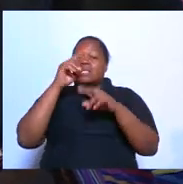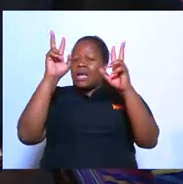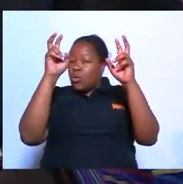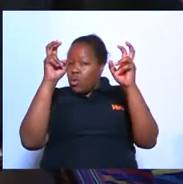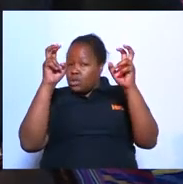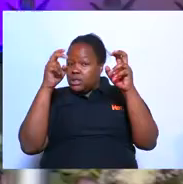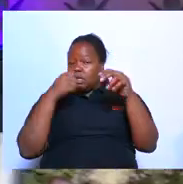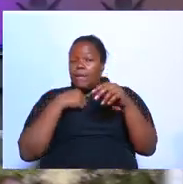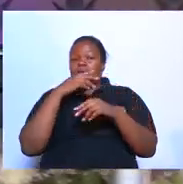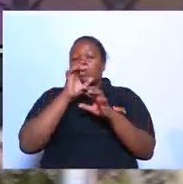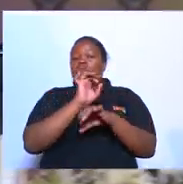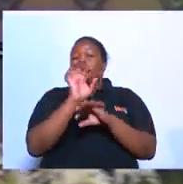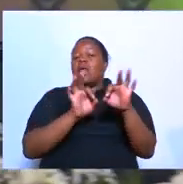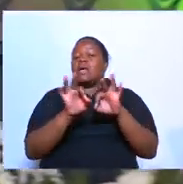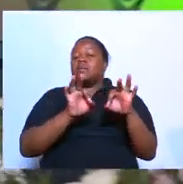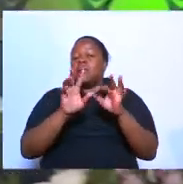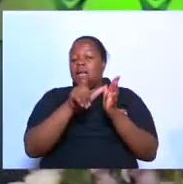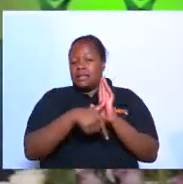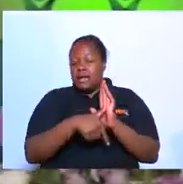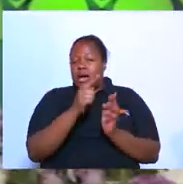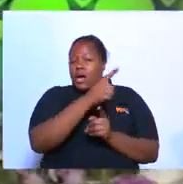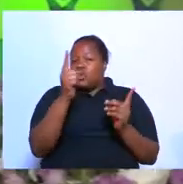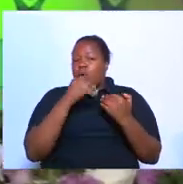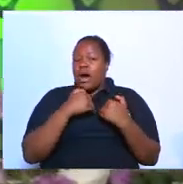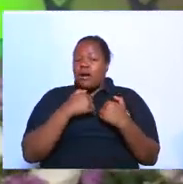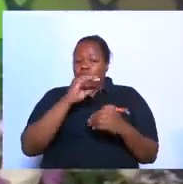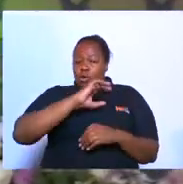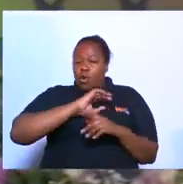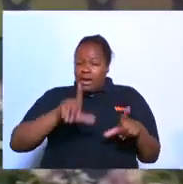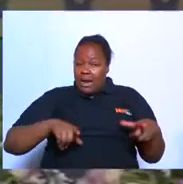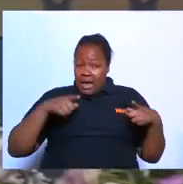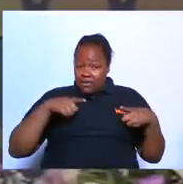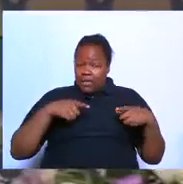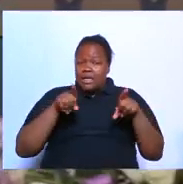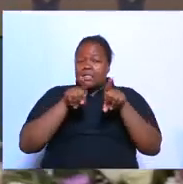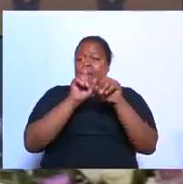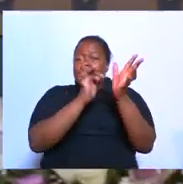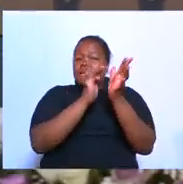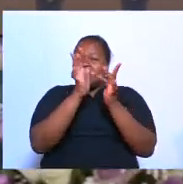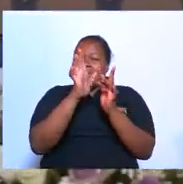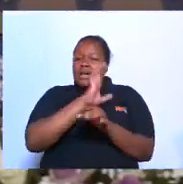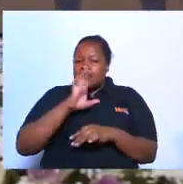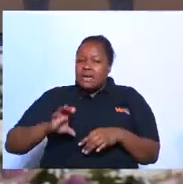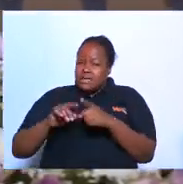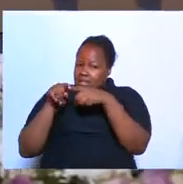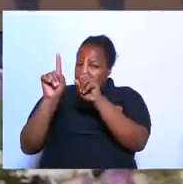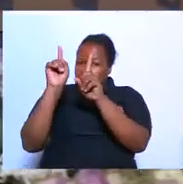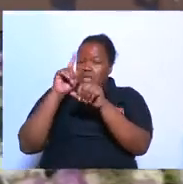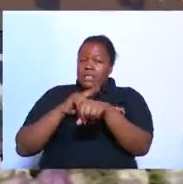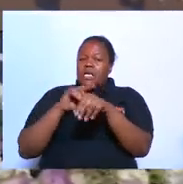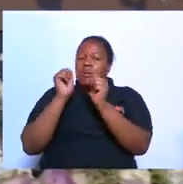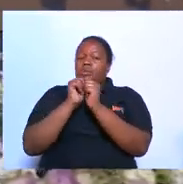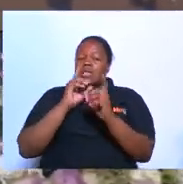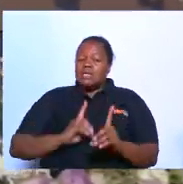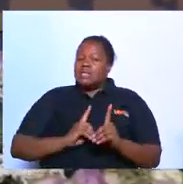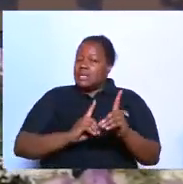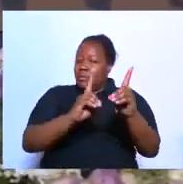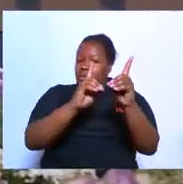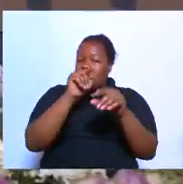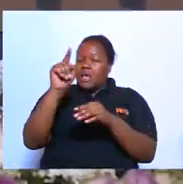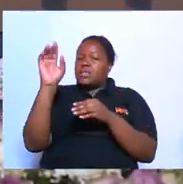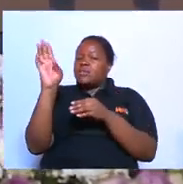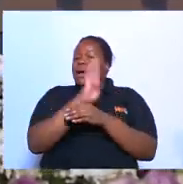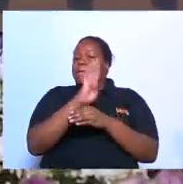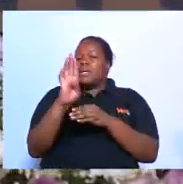later you have your own life even Jesus Christ himself when he was with his disciples they were